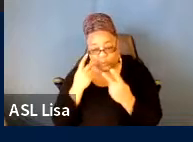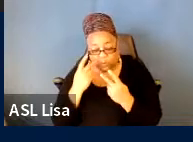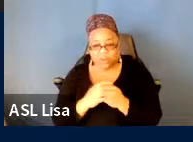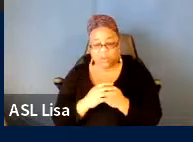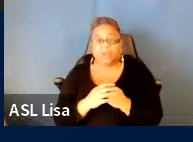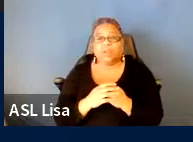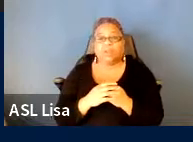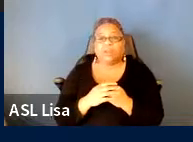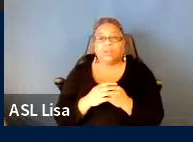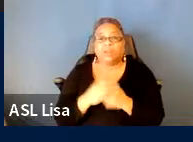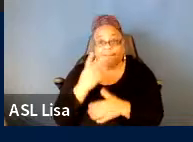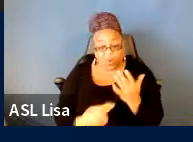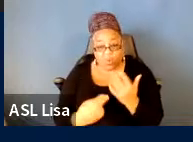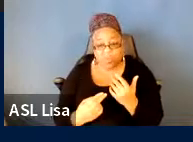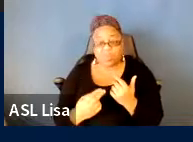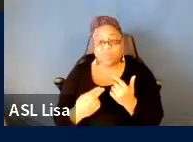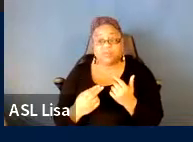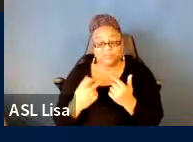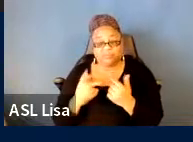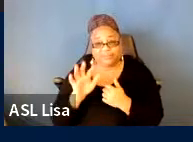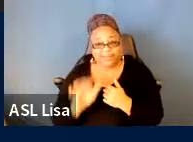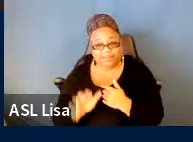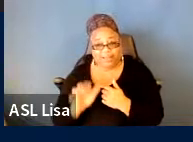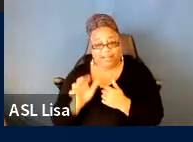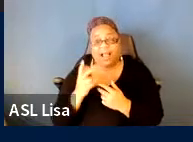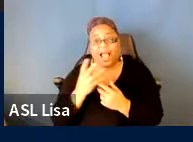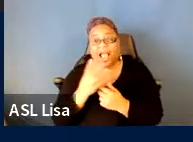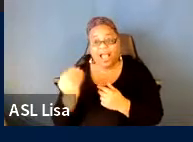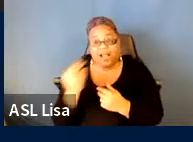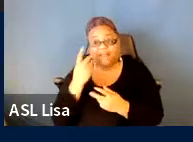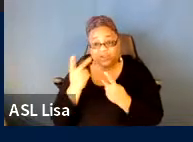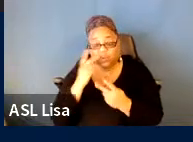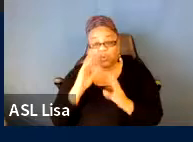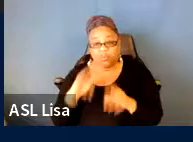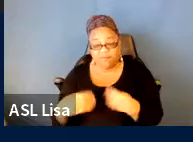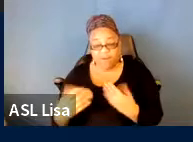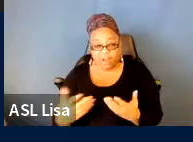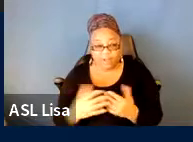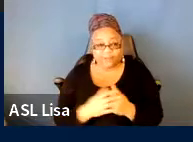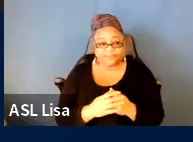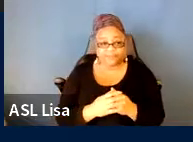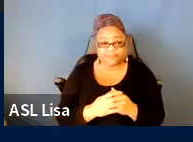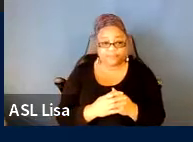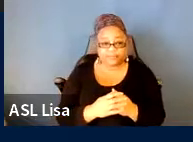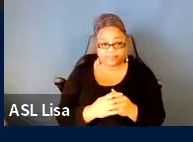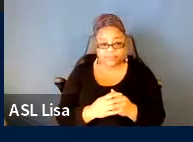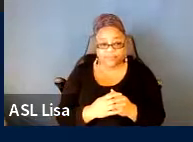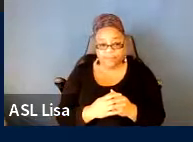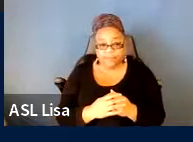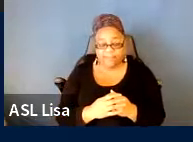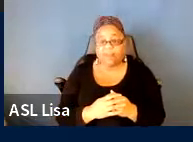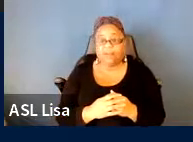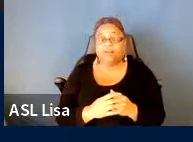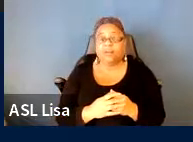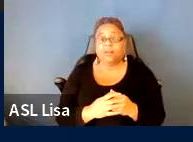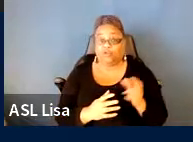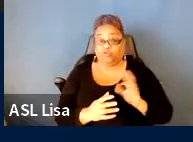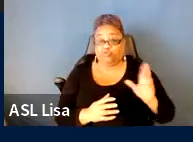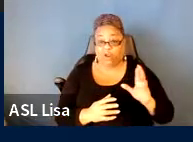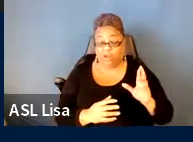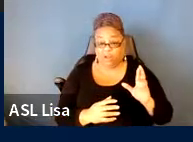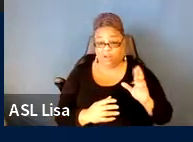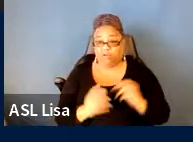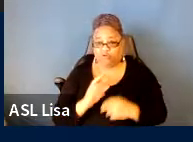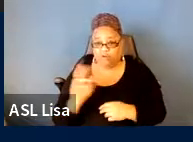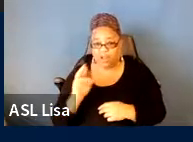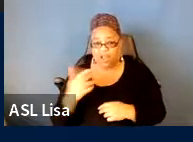tactile characters, shall be provided. The example image that I have to the right is an exit sign for